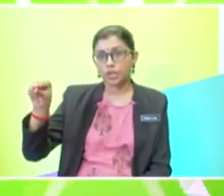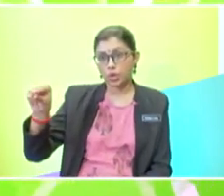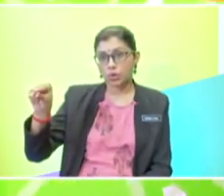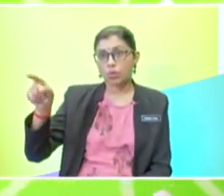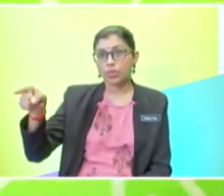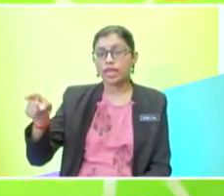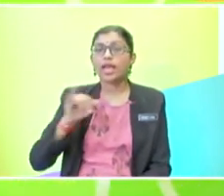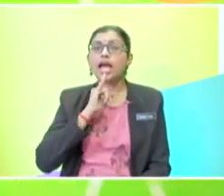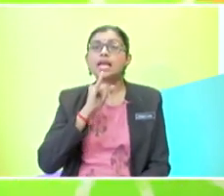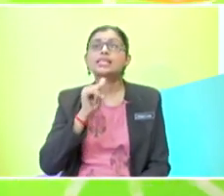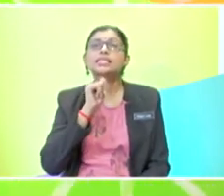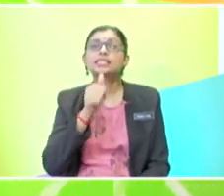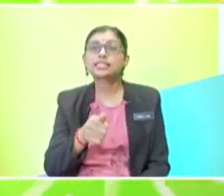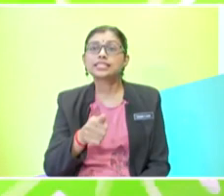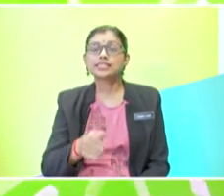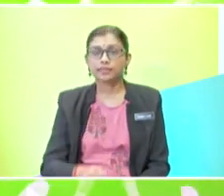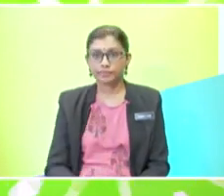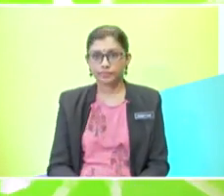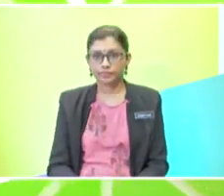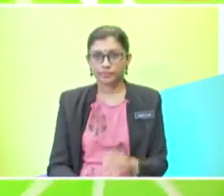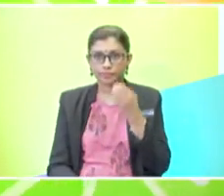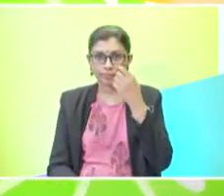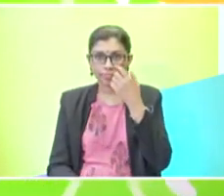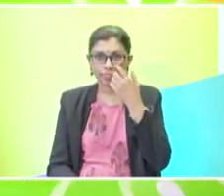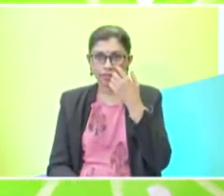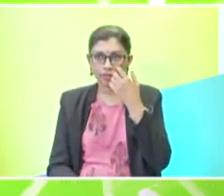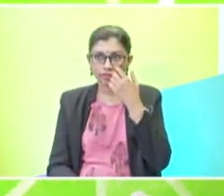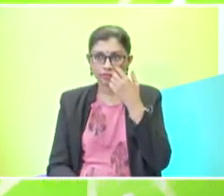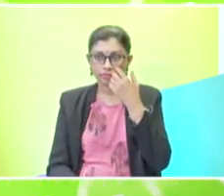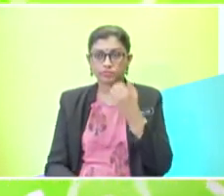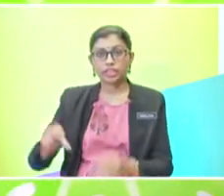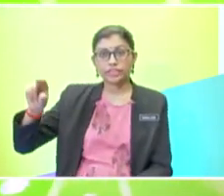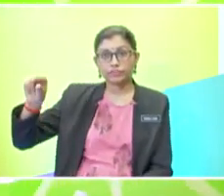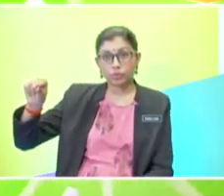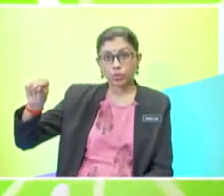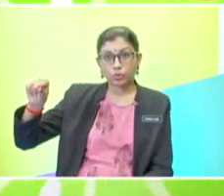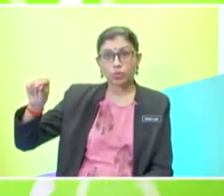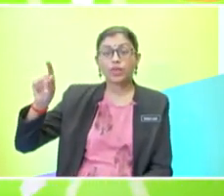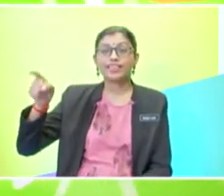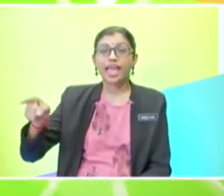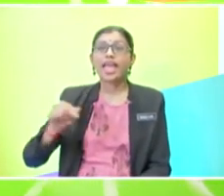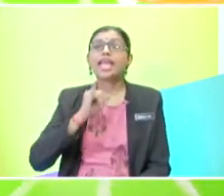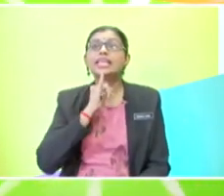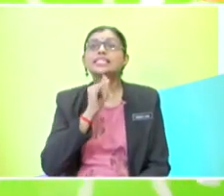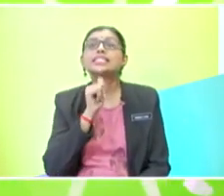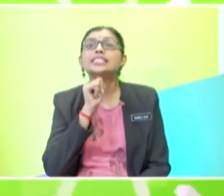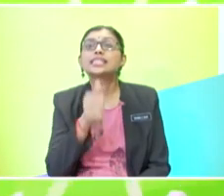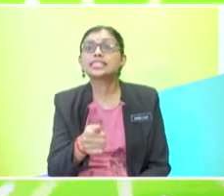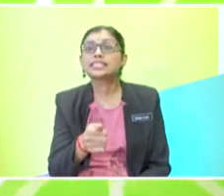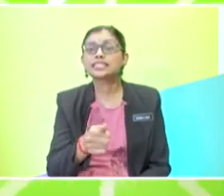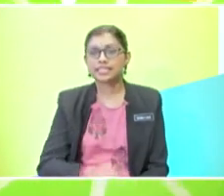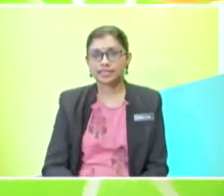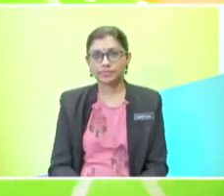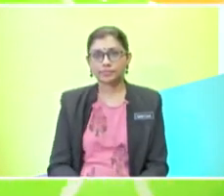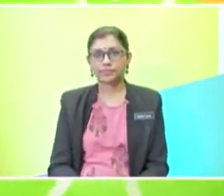No, there isn't. Isn't. Yes, one more time, Ryan. No, there isn't. Good, well done. All right,